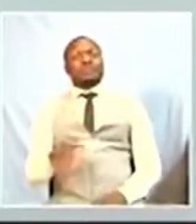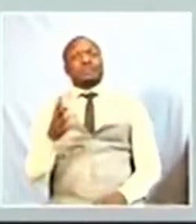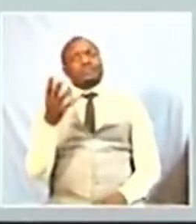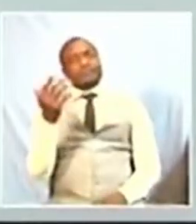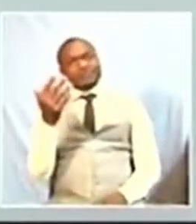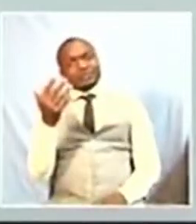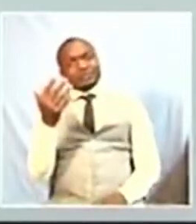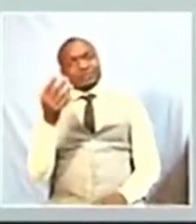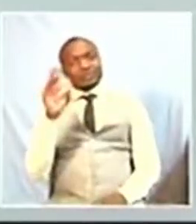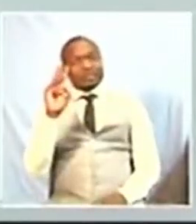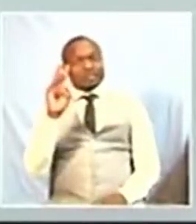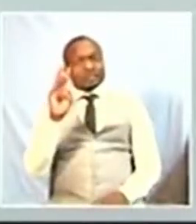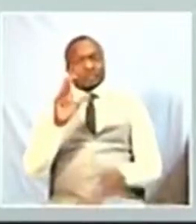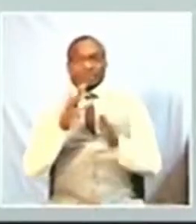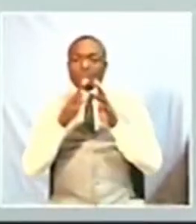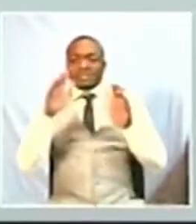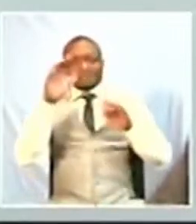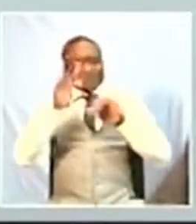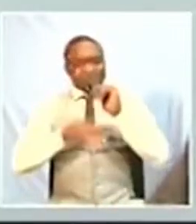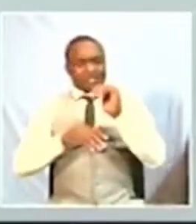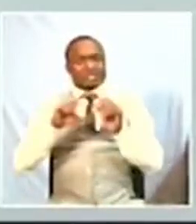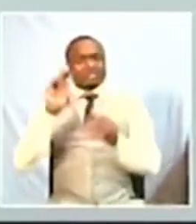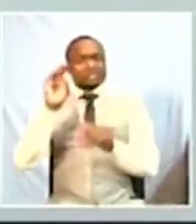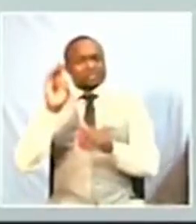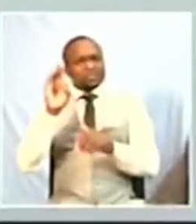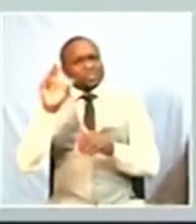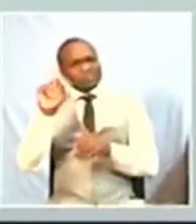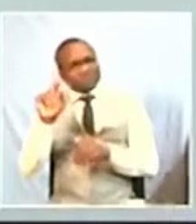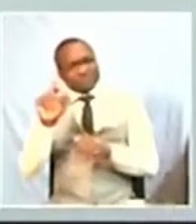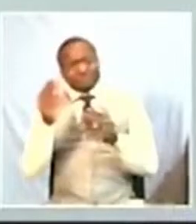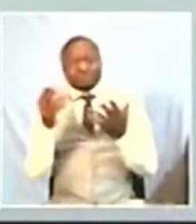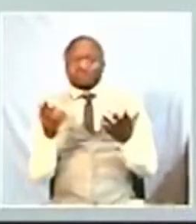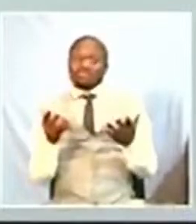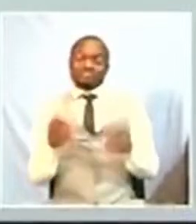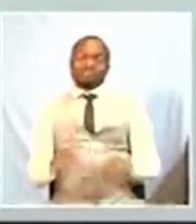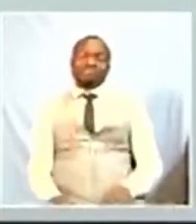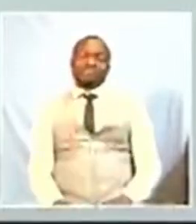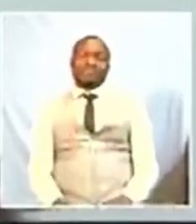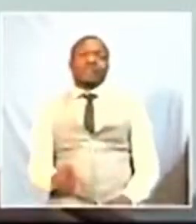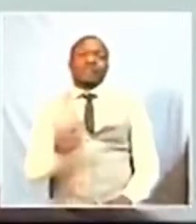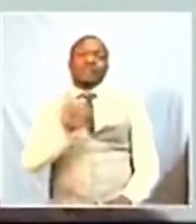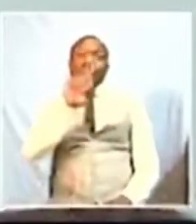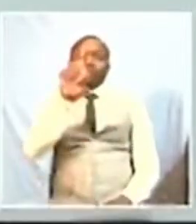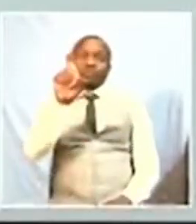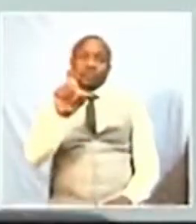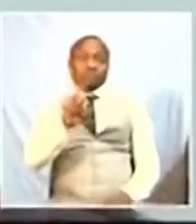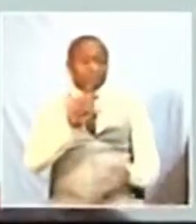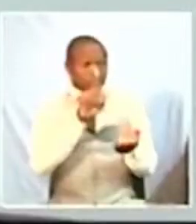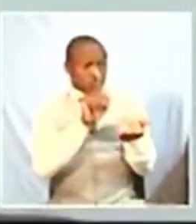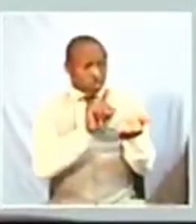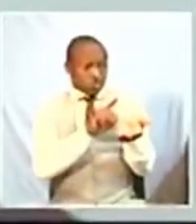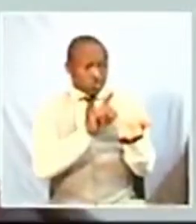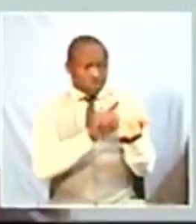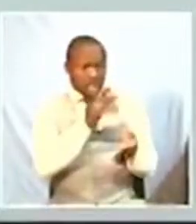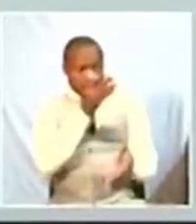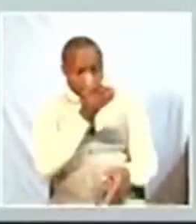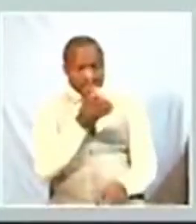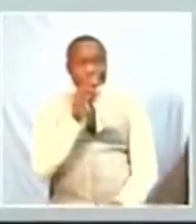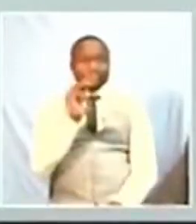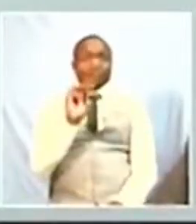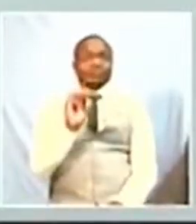15 or 16. It's more than that, 17, 20. So the question from Dr. Mwanza.